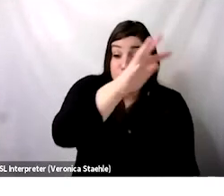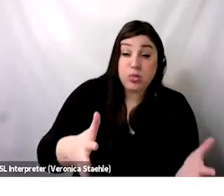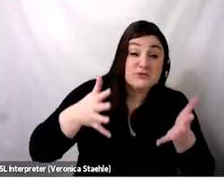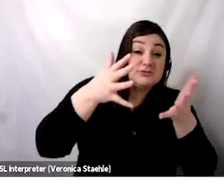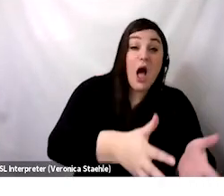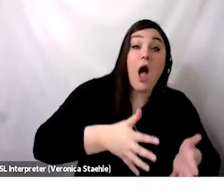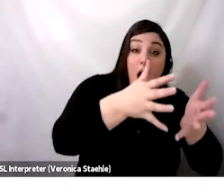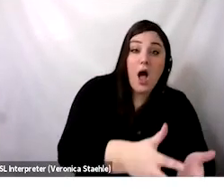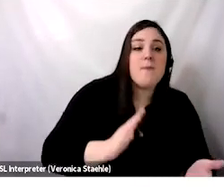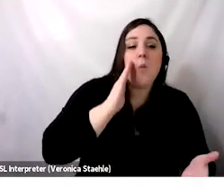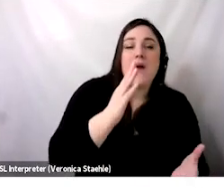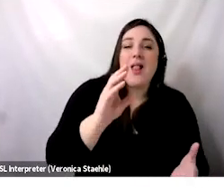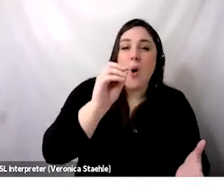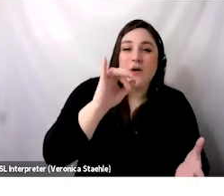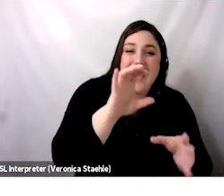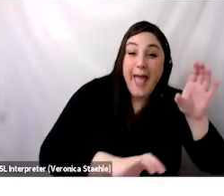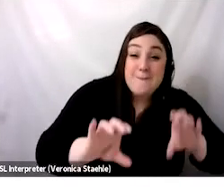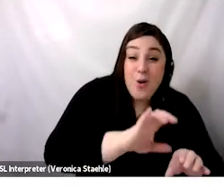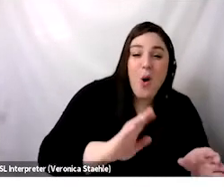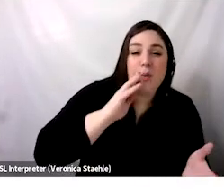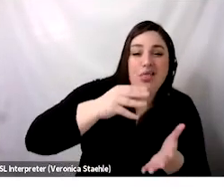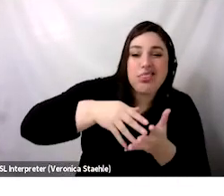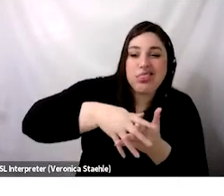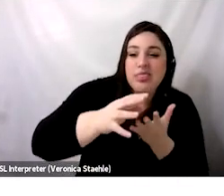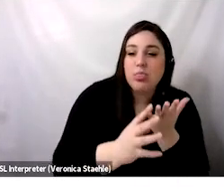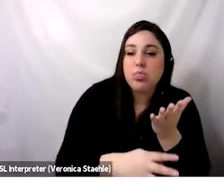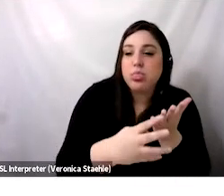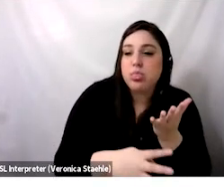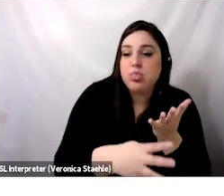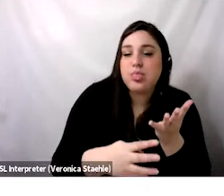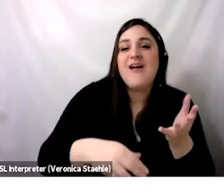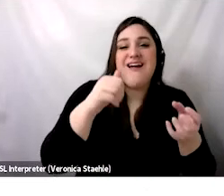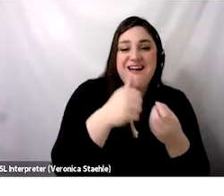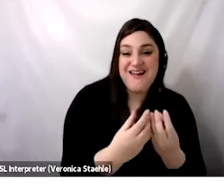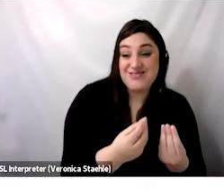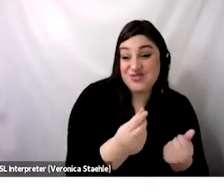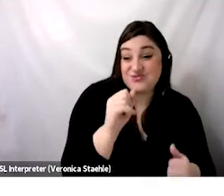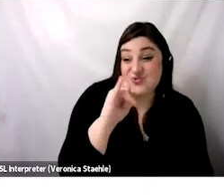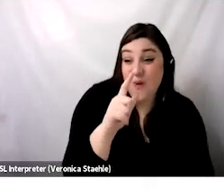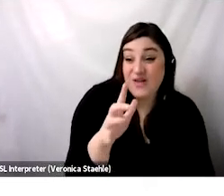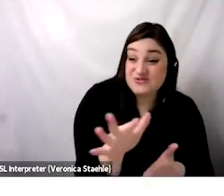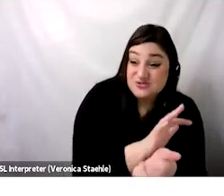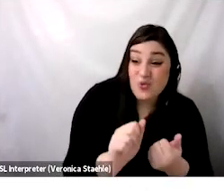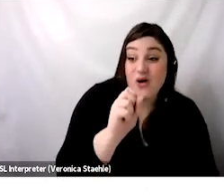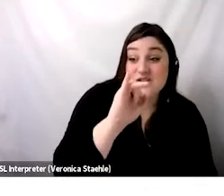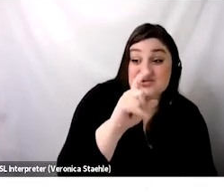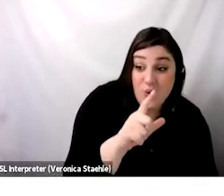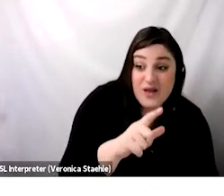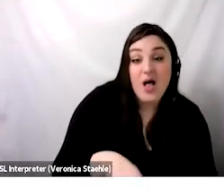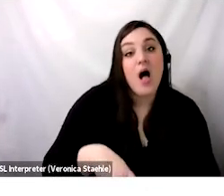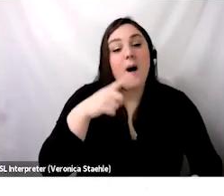water, and having synthetic fibers such as plastic that